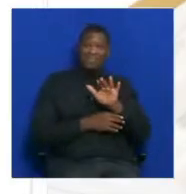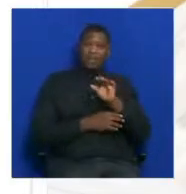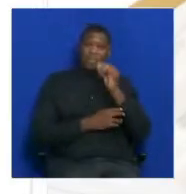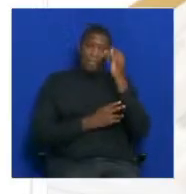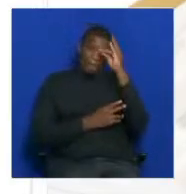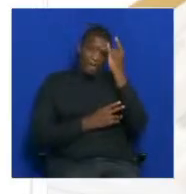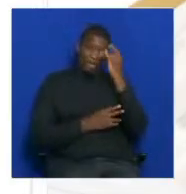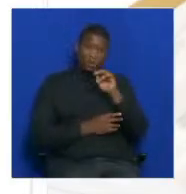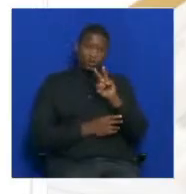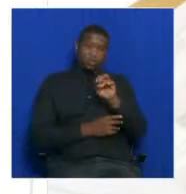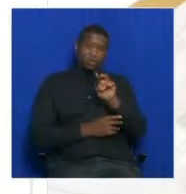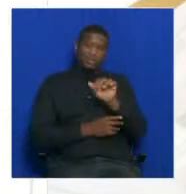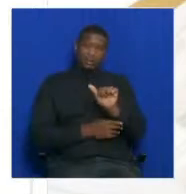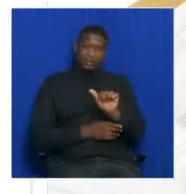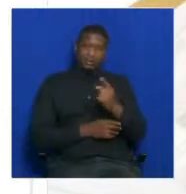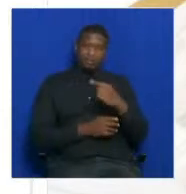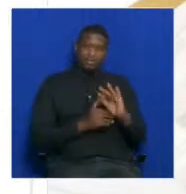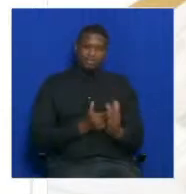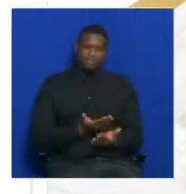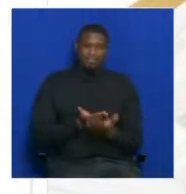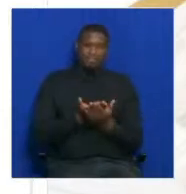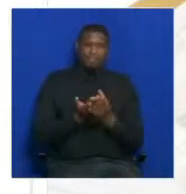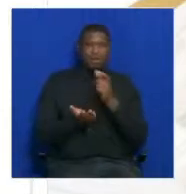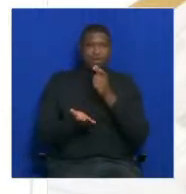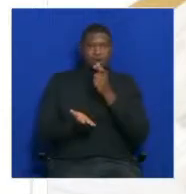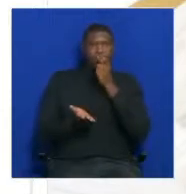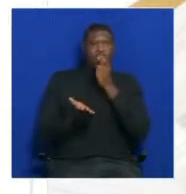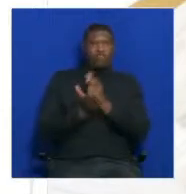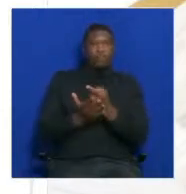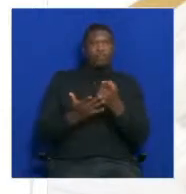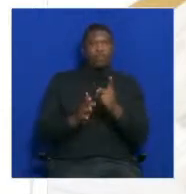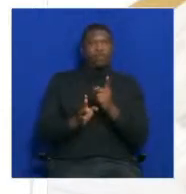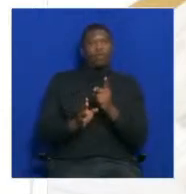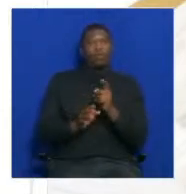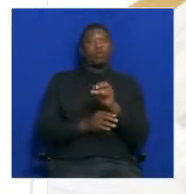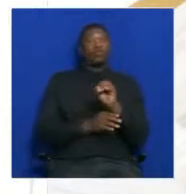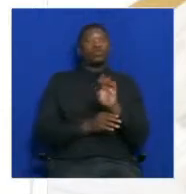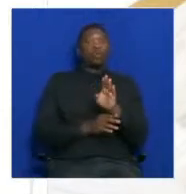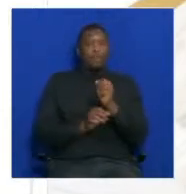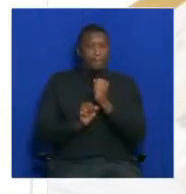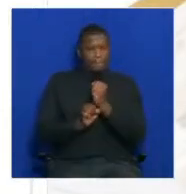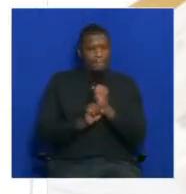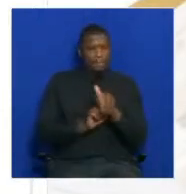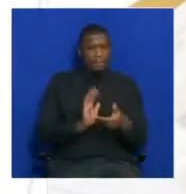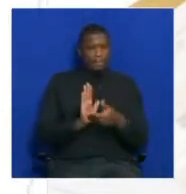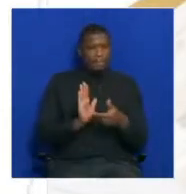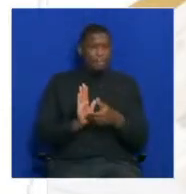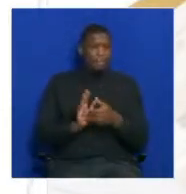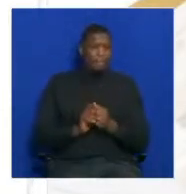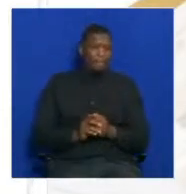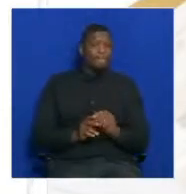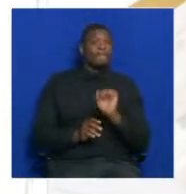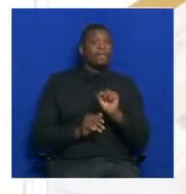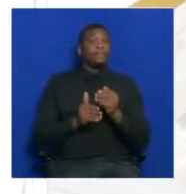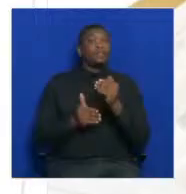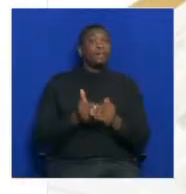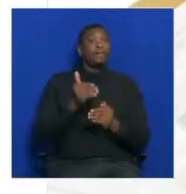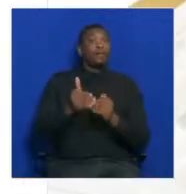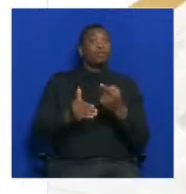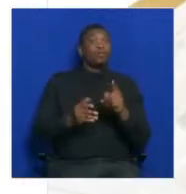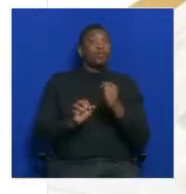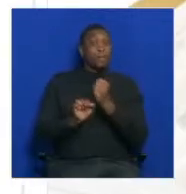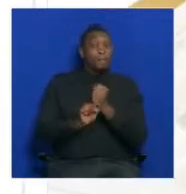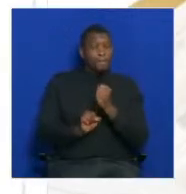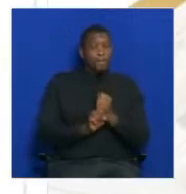the confirmation of the job grading marked MS2. The process to create and fill